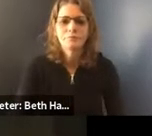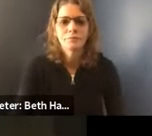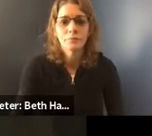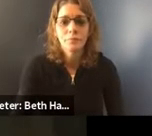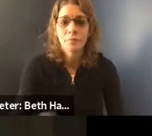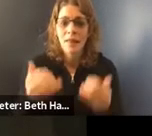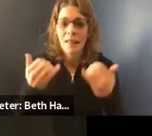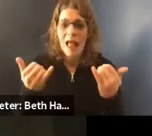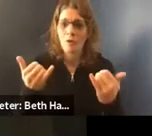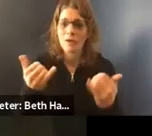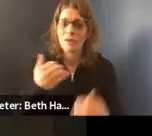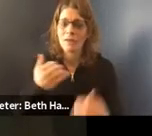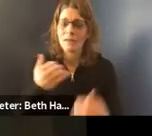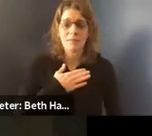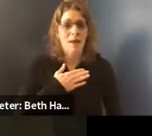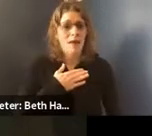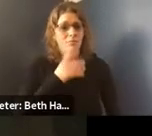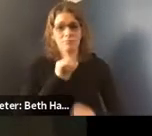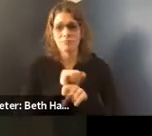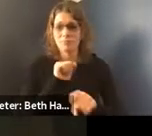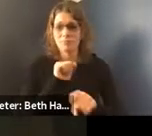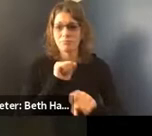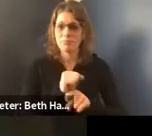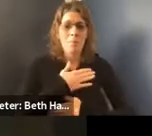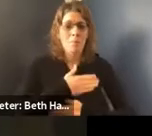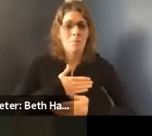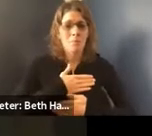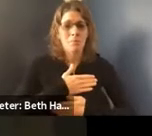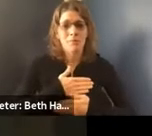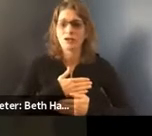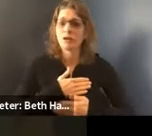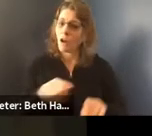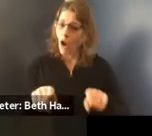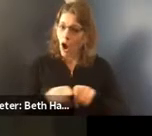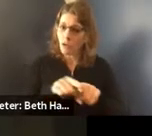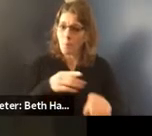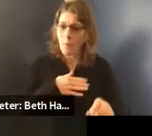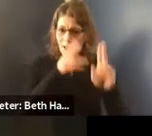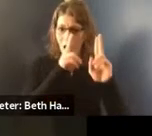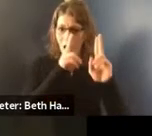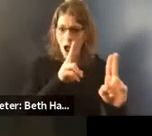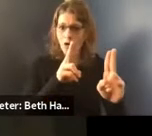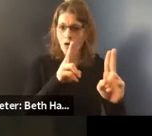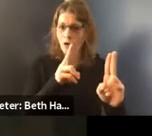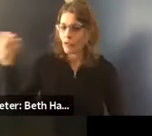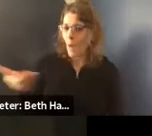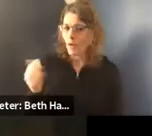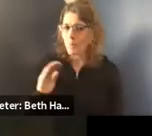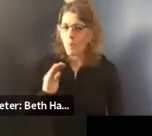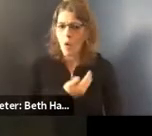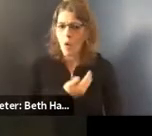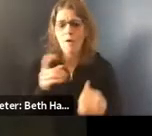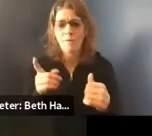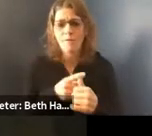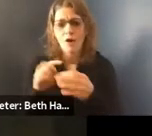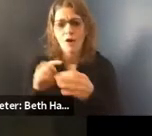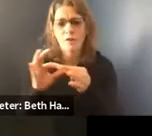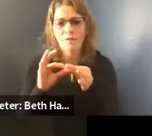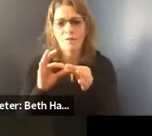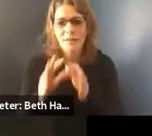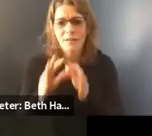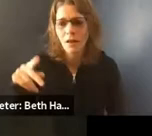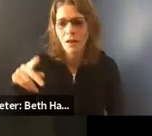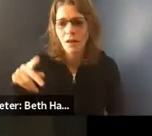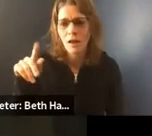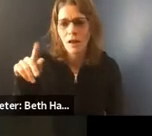honor to welcome our first facilitator, Patty Moore, ID